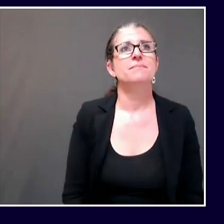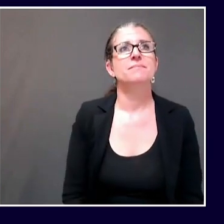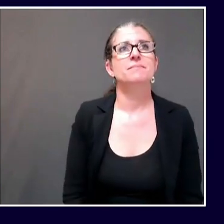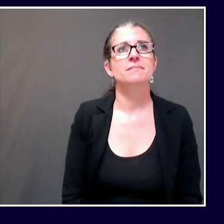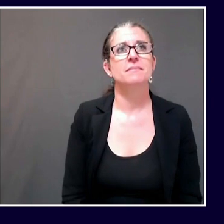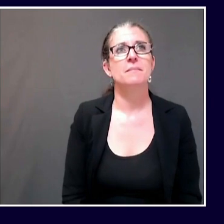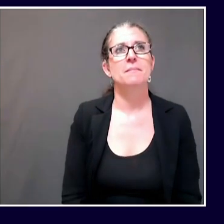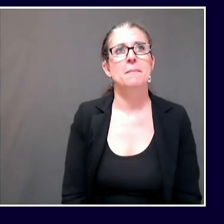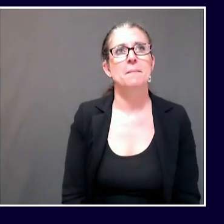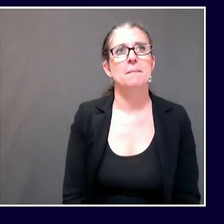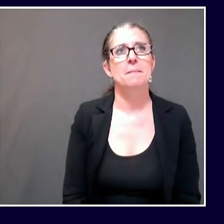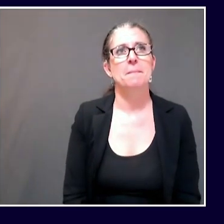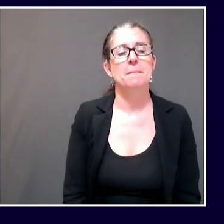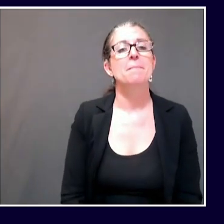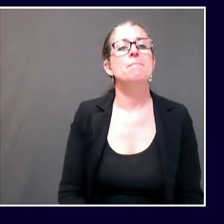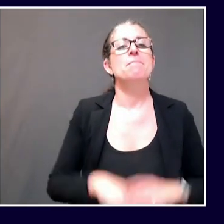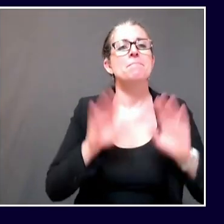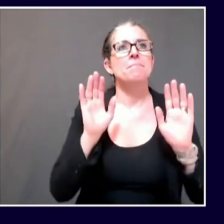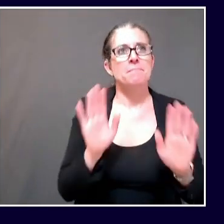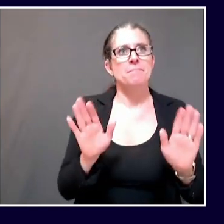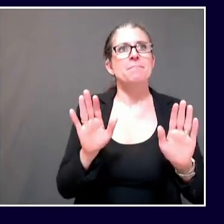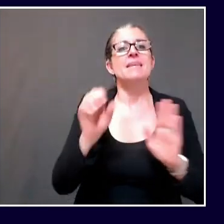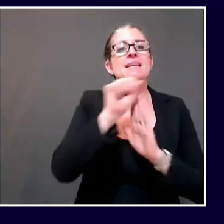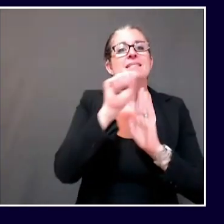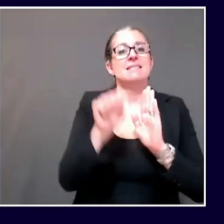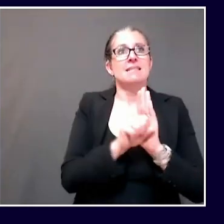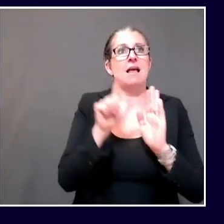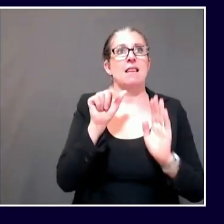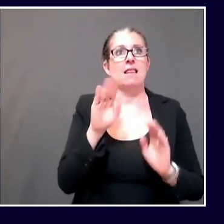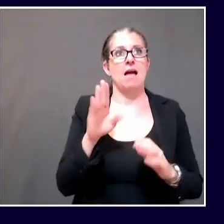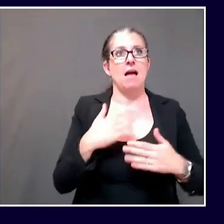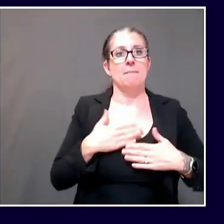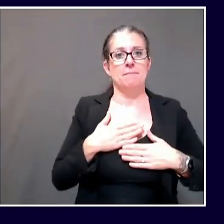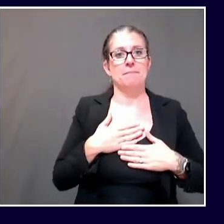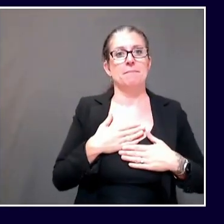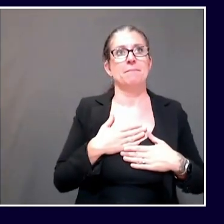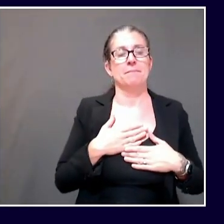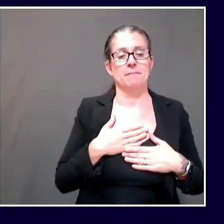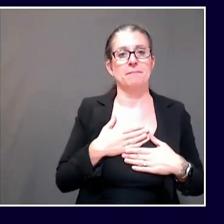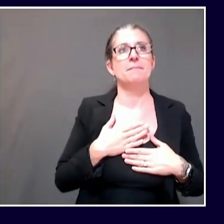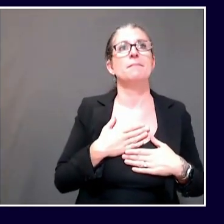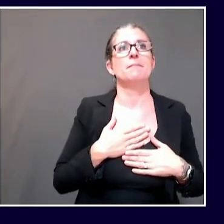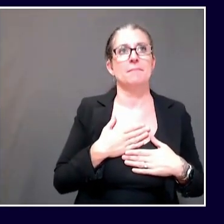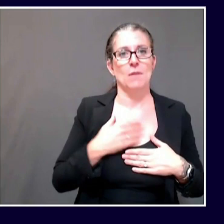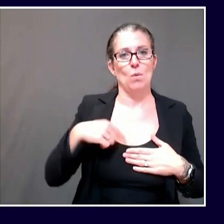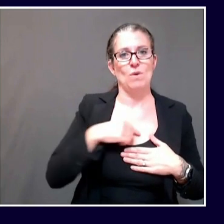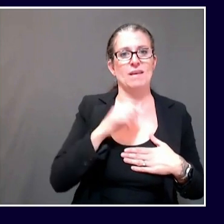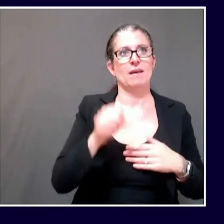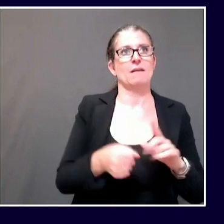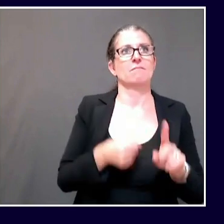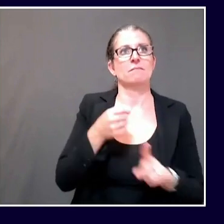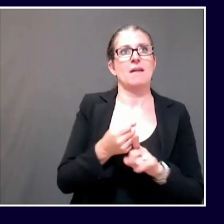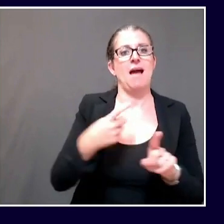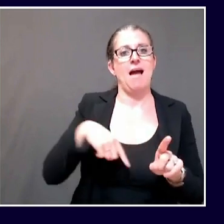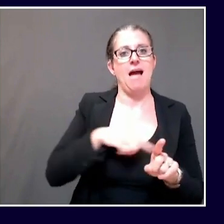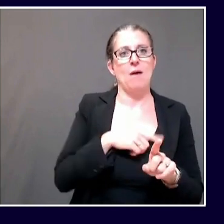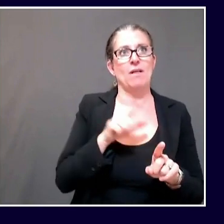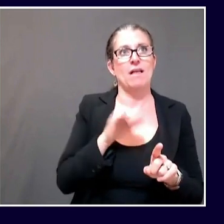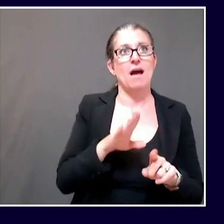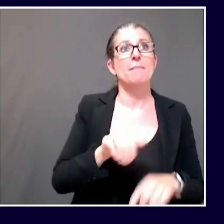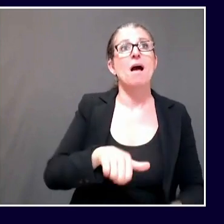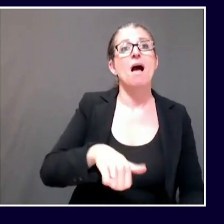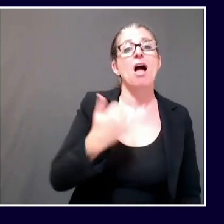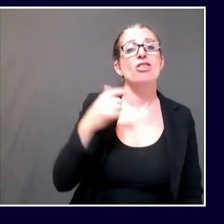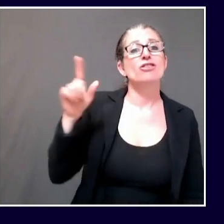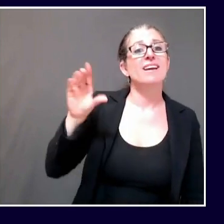affect. We can't really affect what LabCorp does at their facility in Connecticut or Quest at their facility in